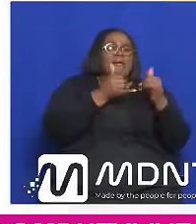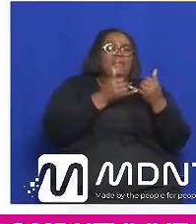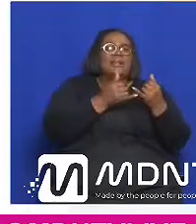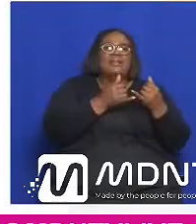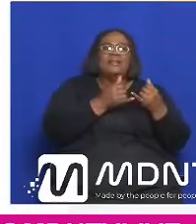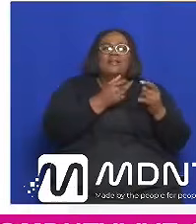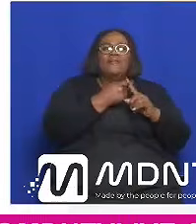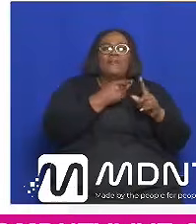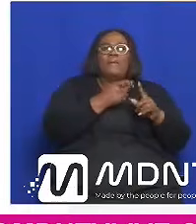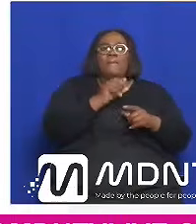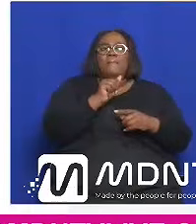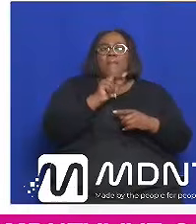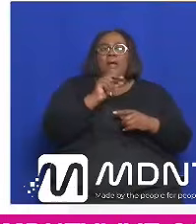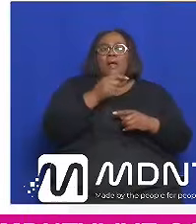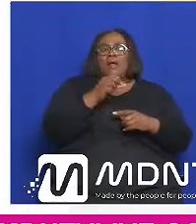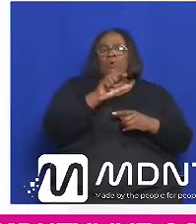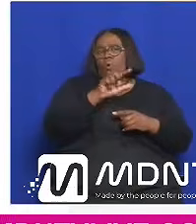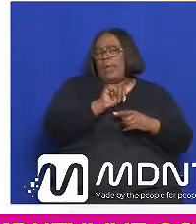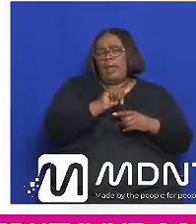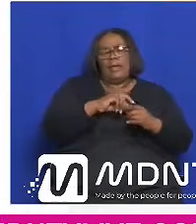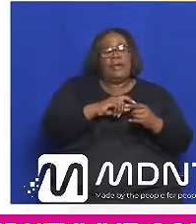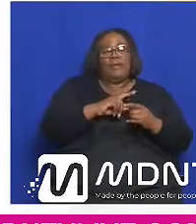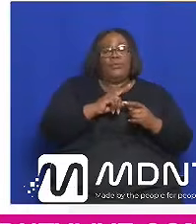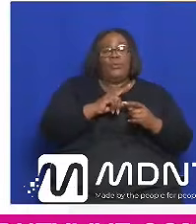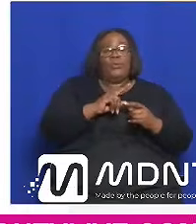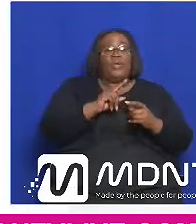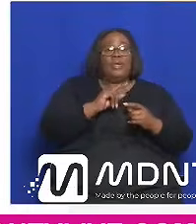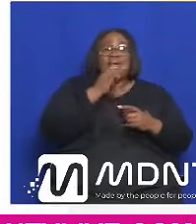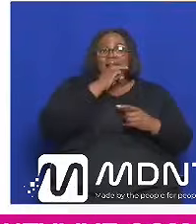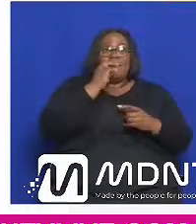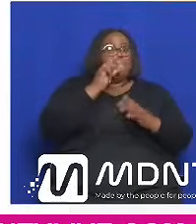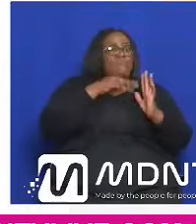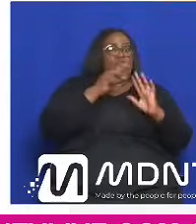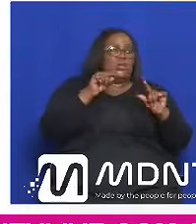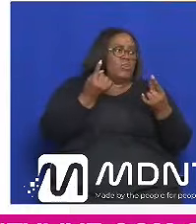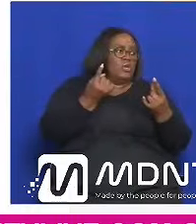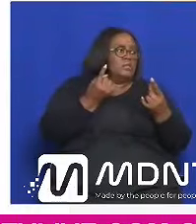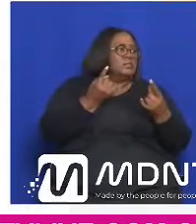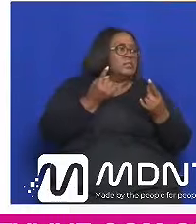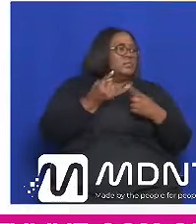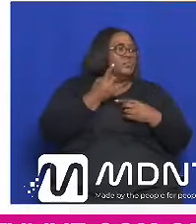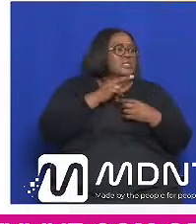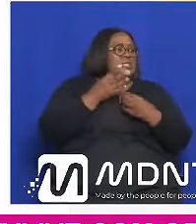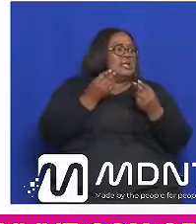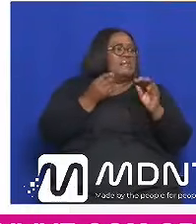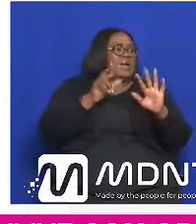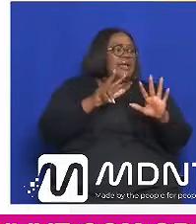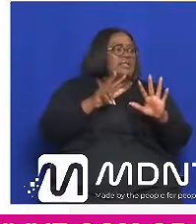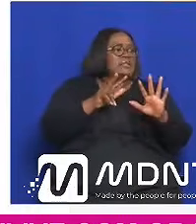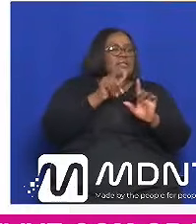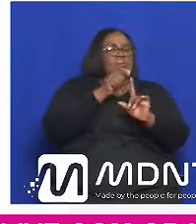name. I will not attempt it. But you see under item 8, importer is identified as Alpha 1